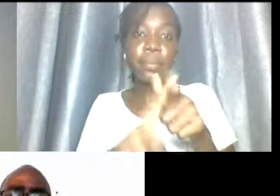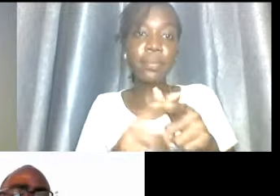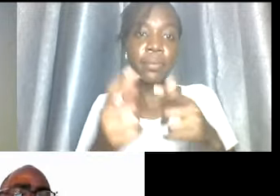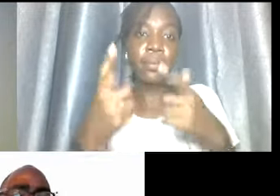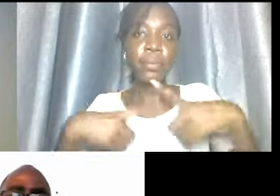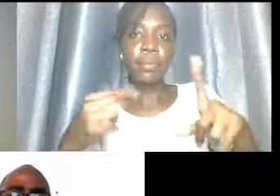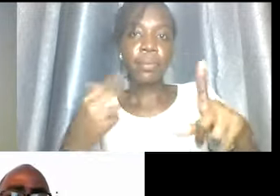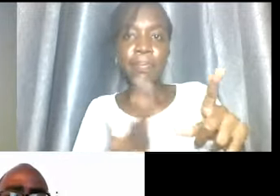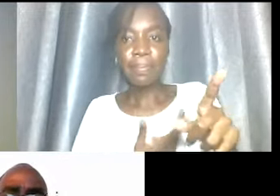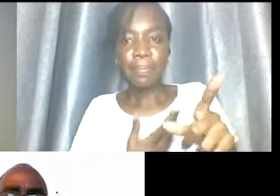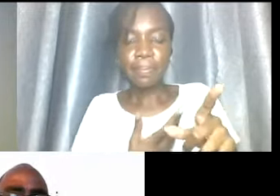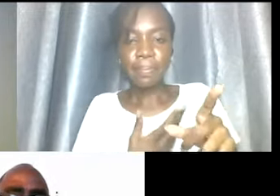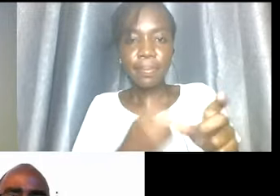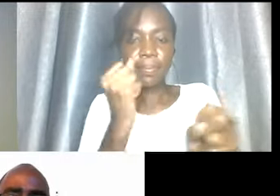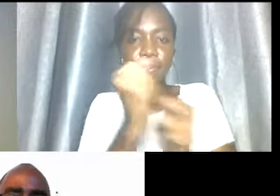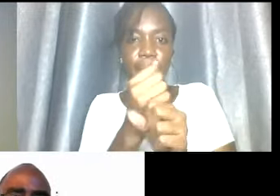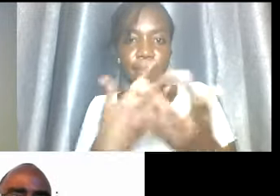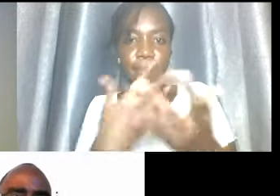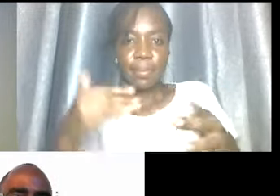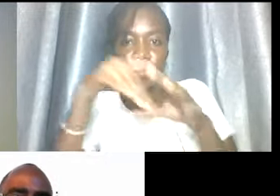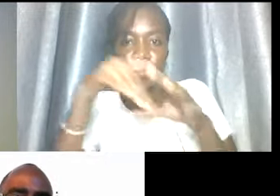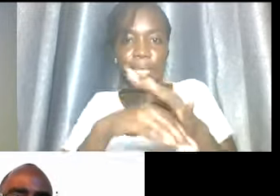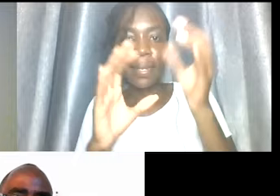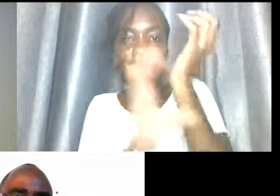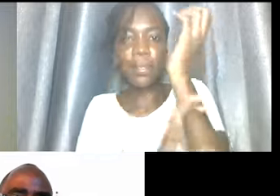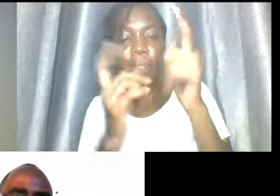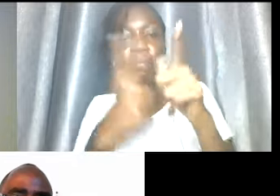explore countries and opportunities around the world.